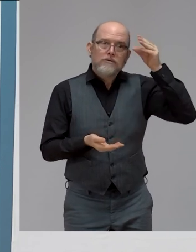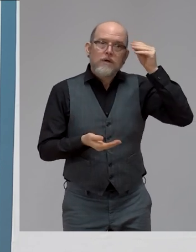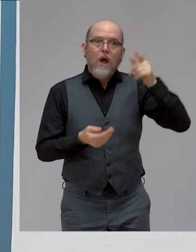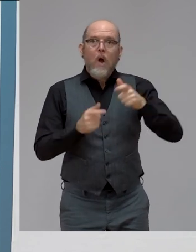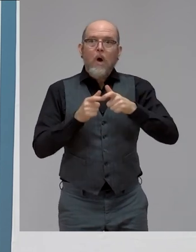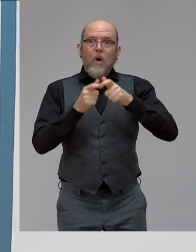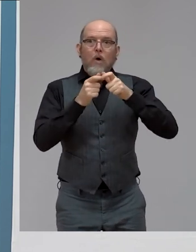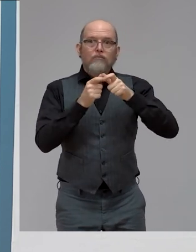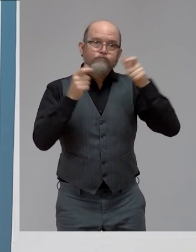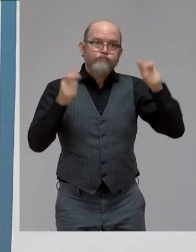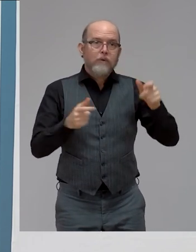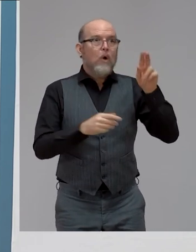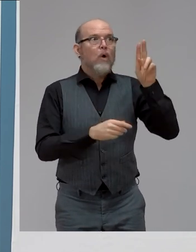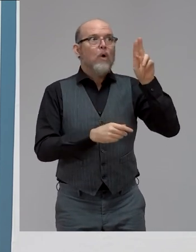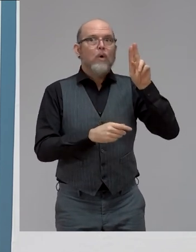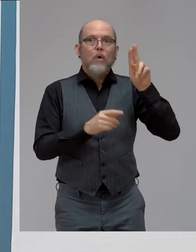place.